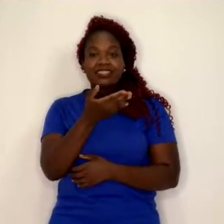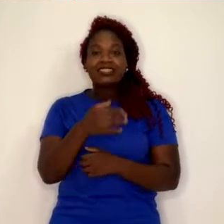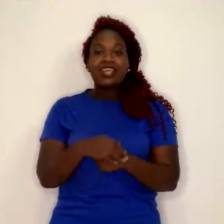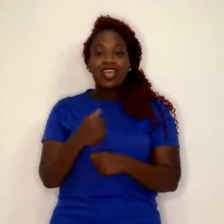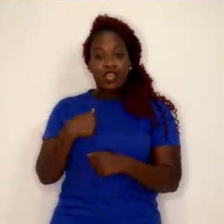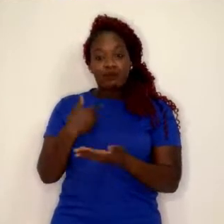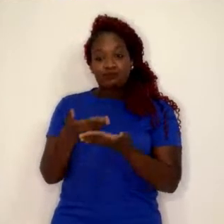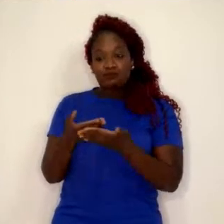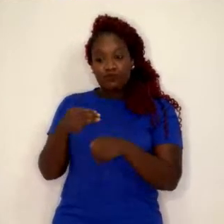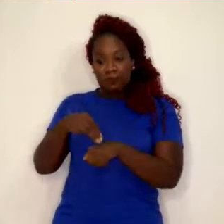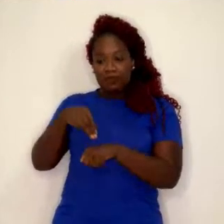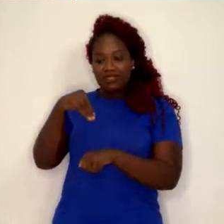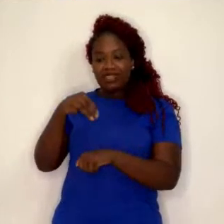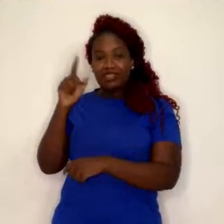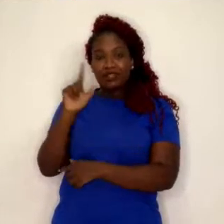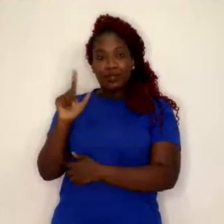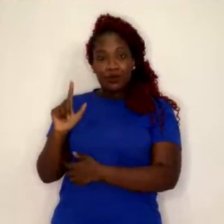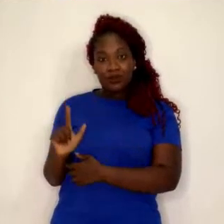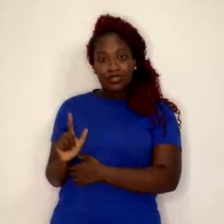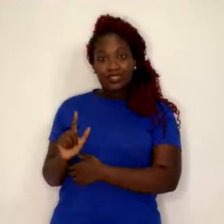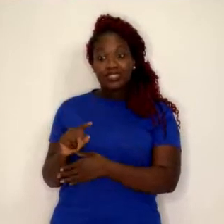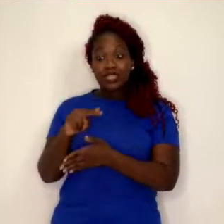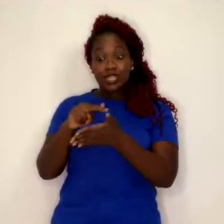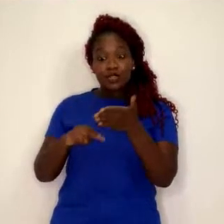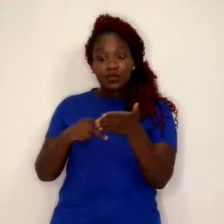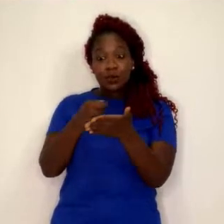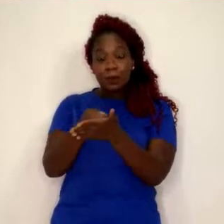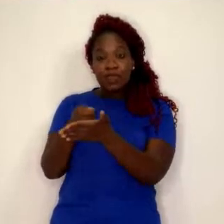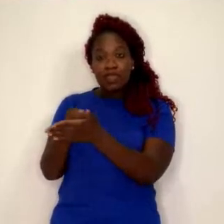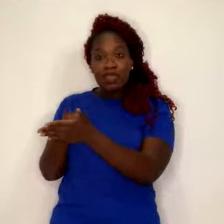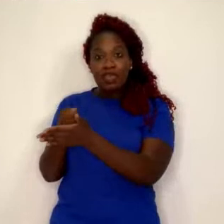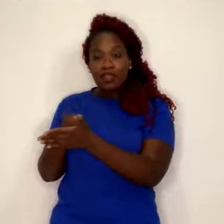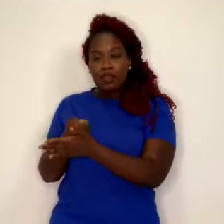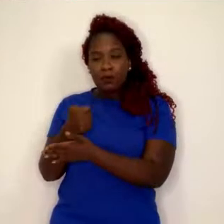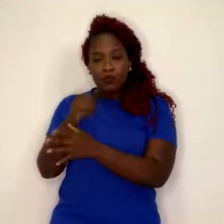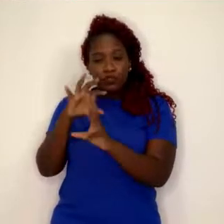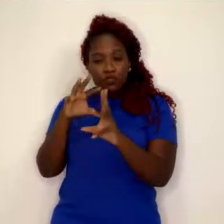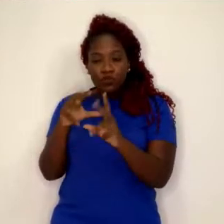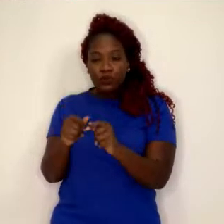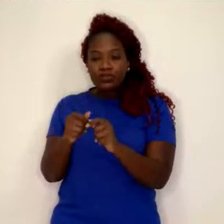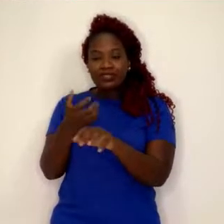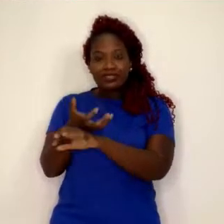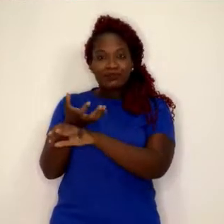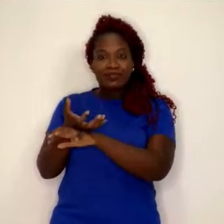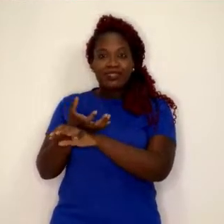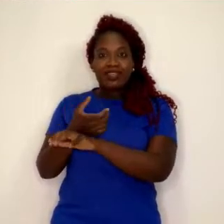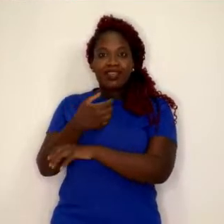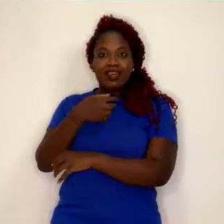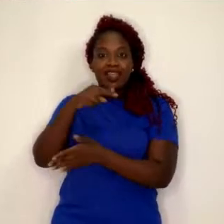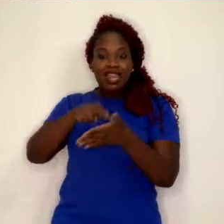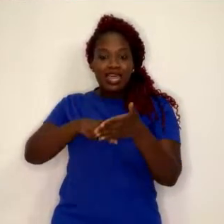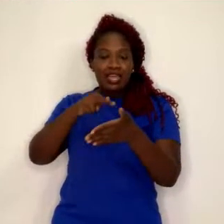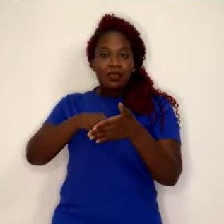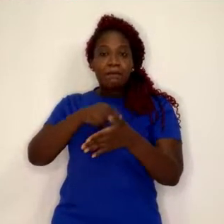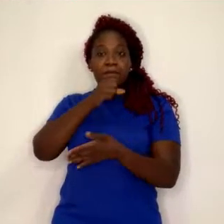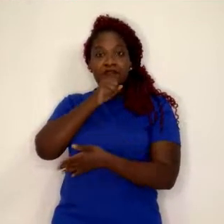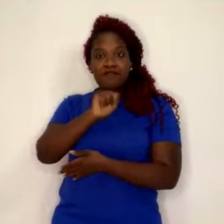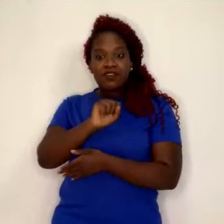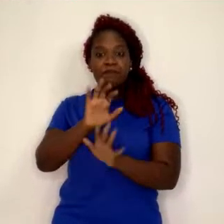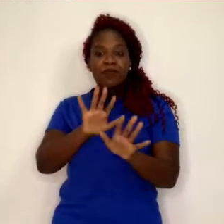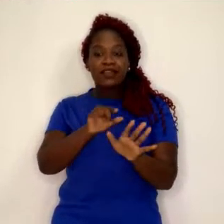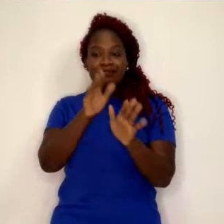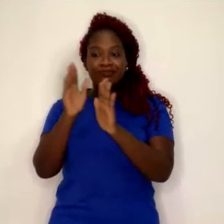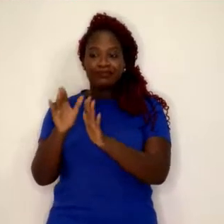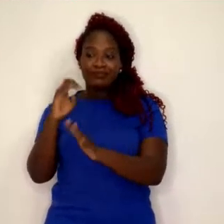my master's degree in London, it is a mandatory reading to read Paulo Freire. But if you